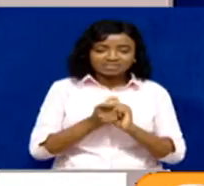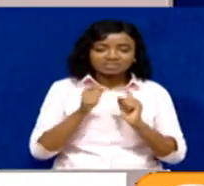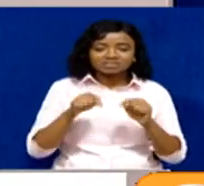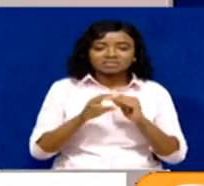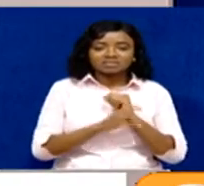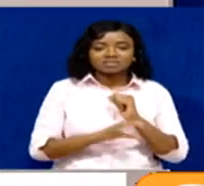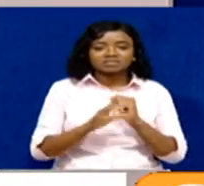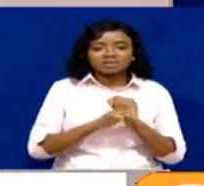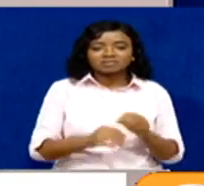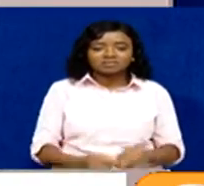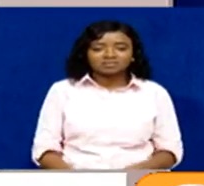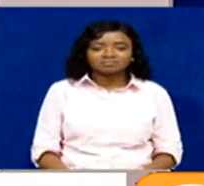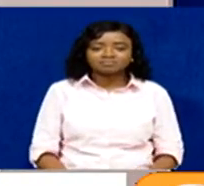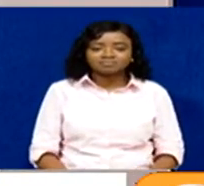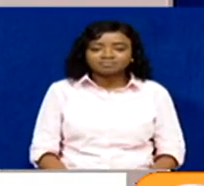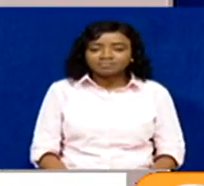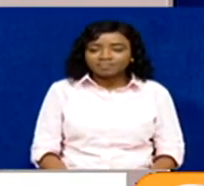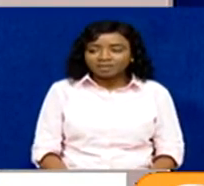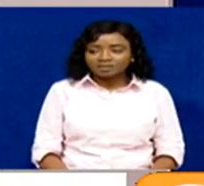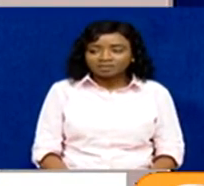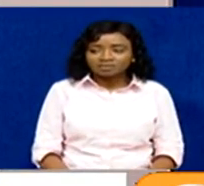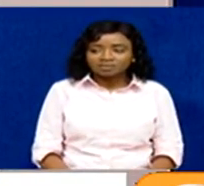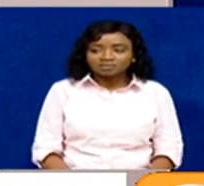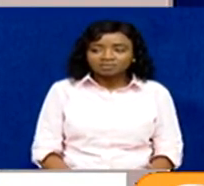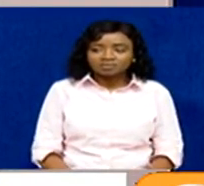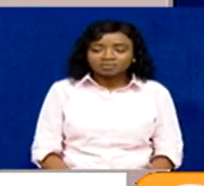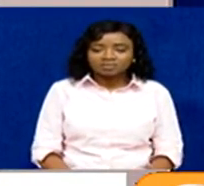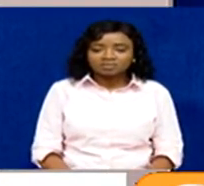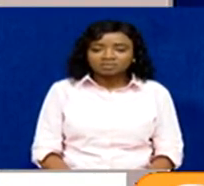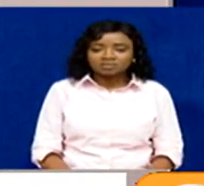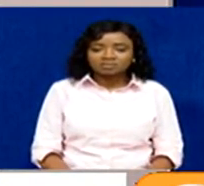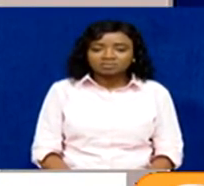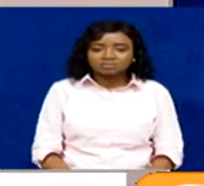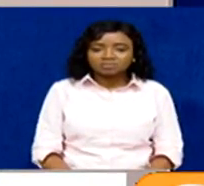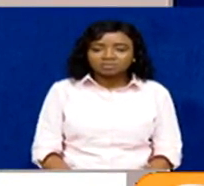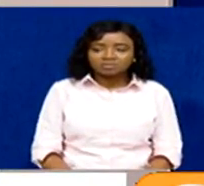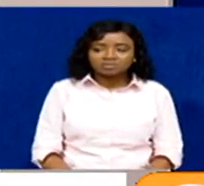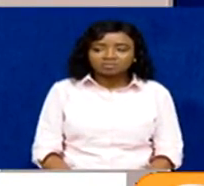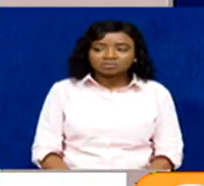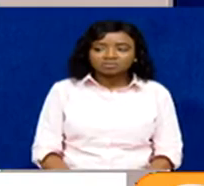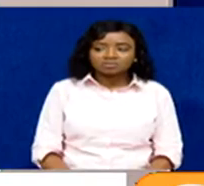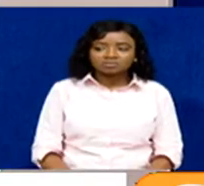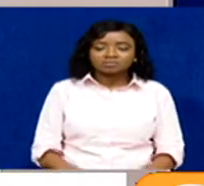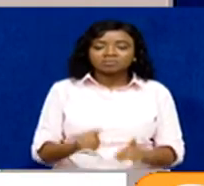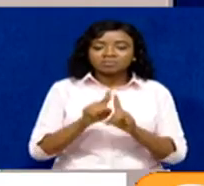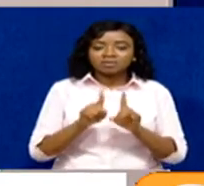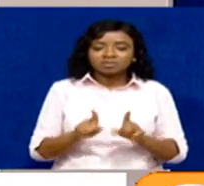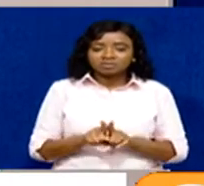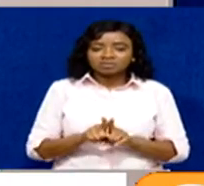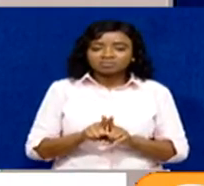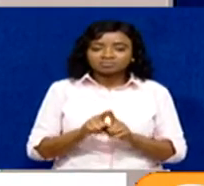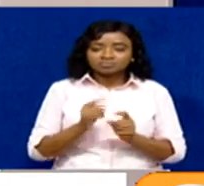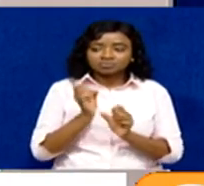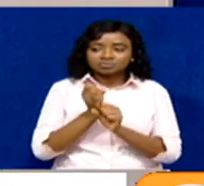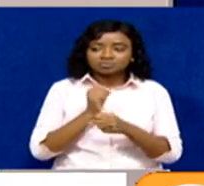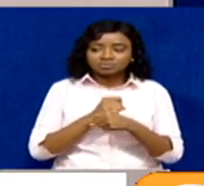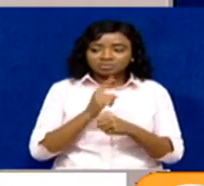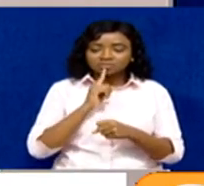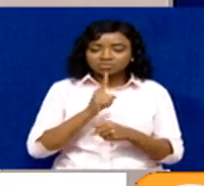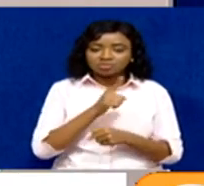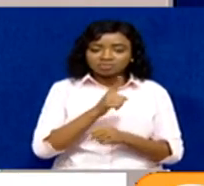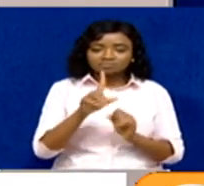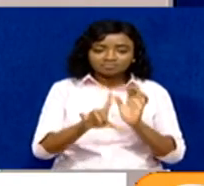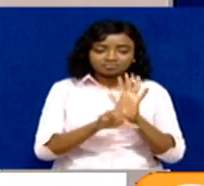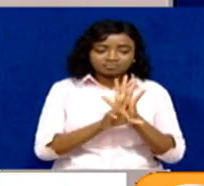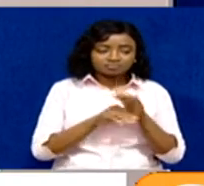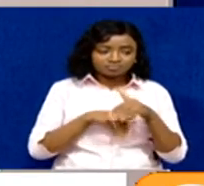of devolution, yeah, in terms of making sure that law is followed and the development